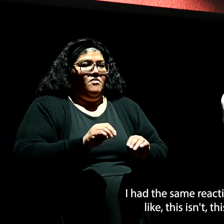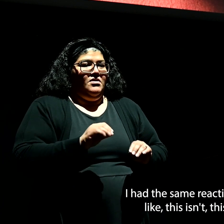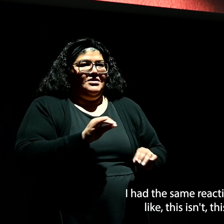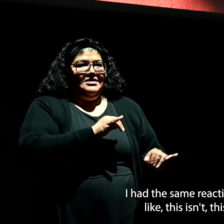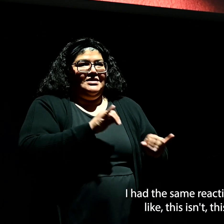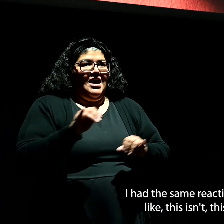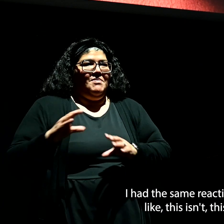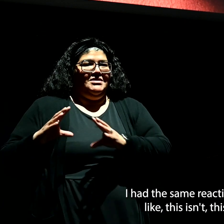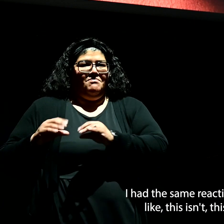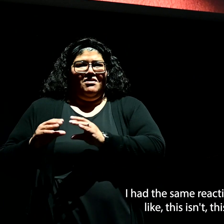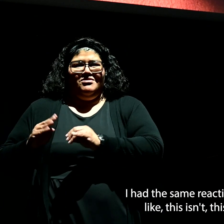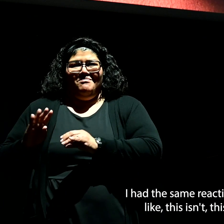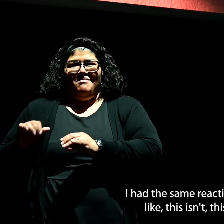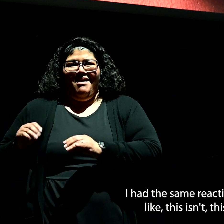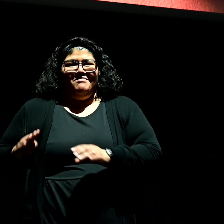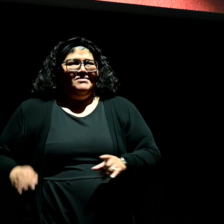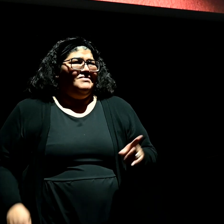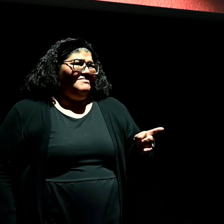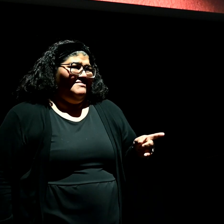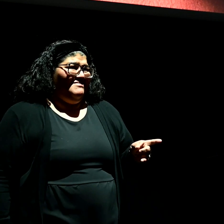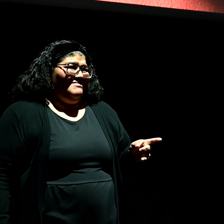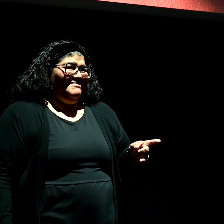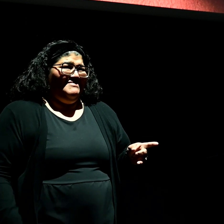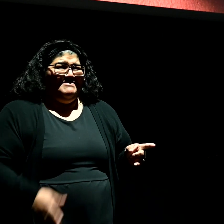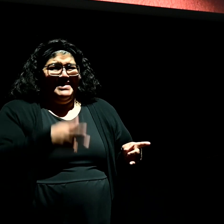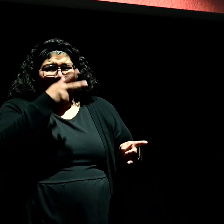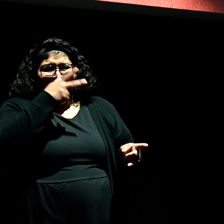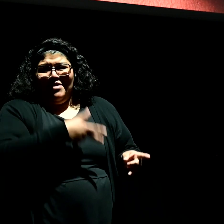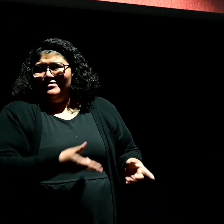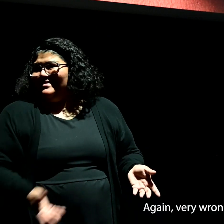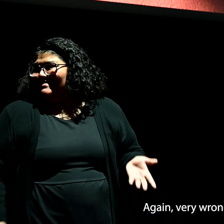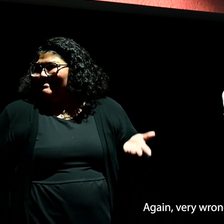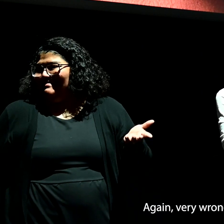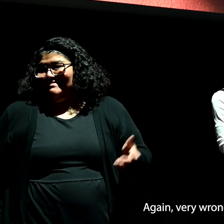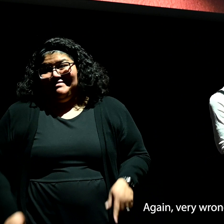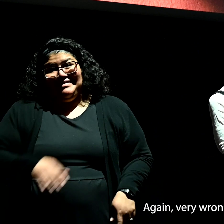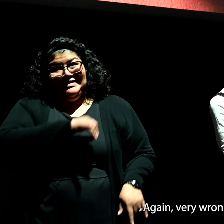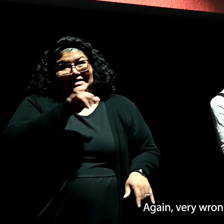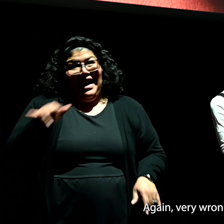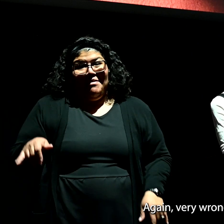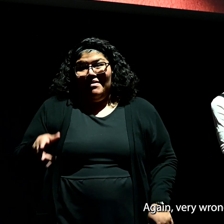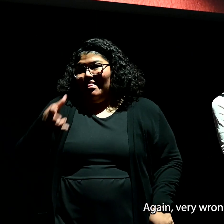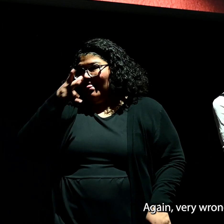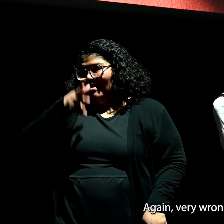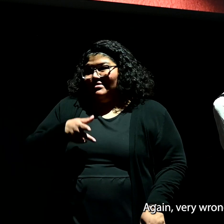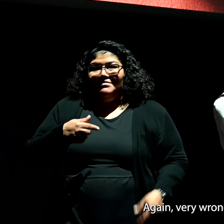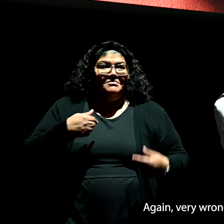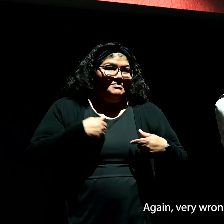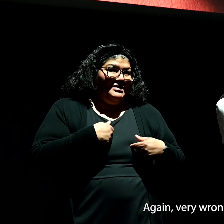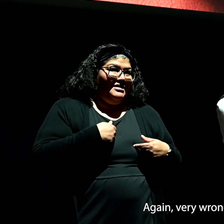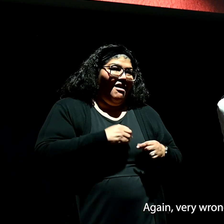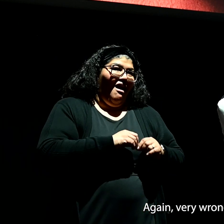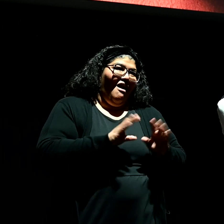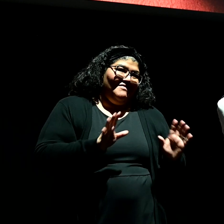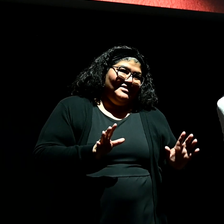SpongeBob. Like, this is going nowhere. Again, very wrong, very, very